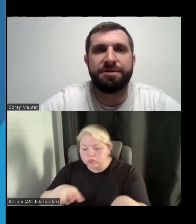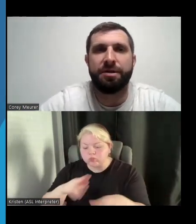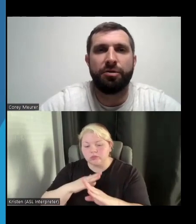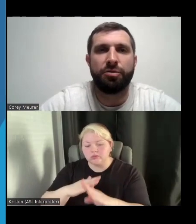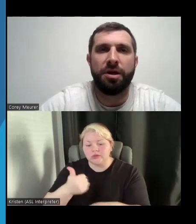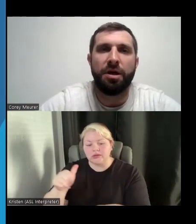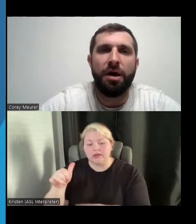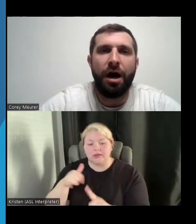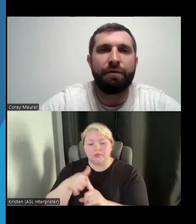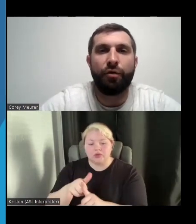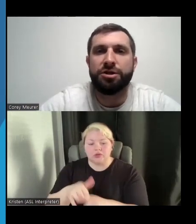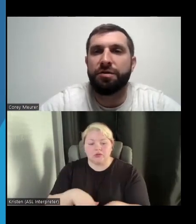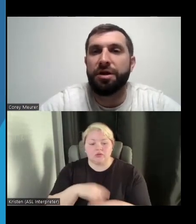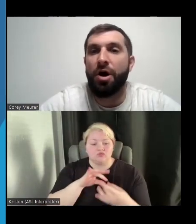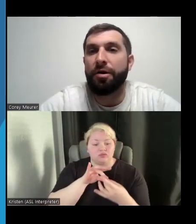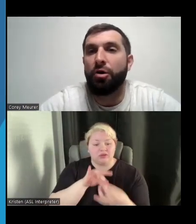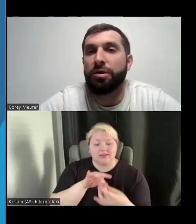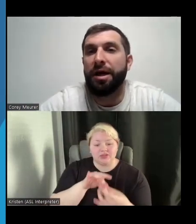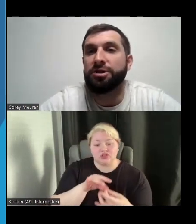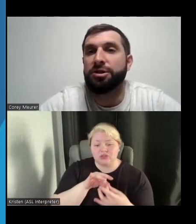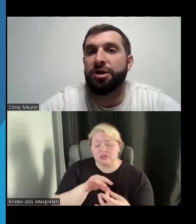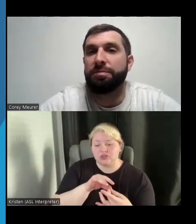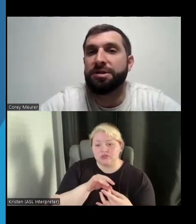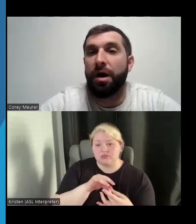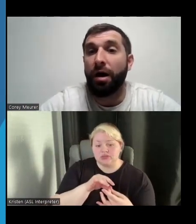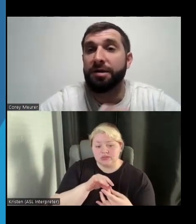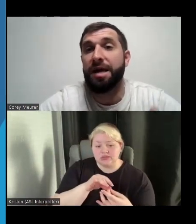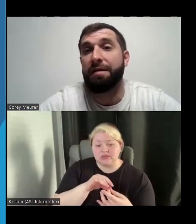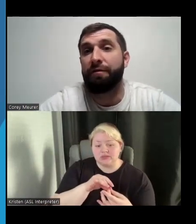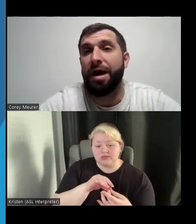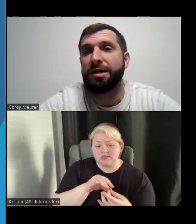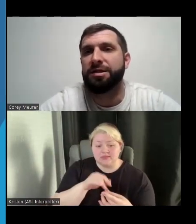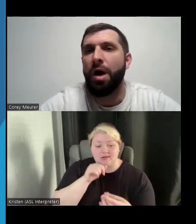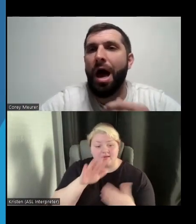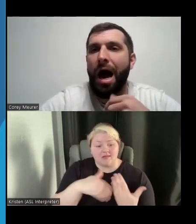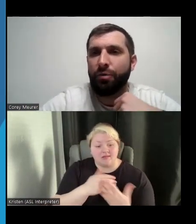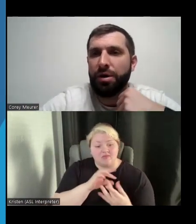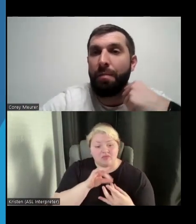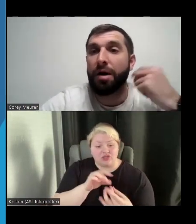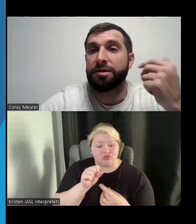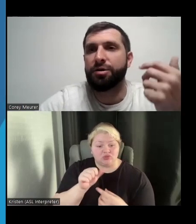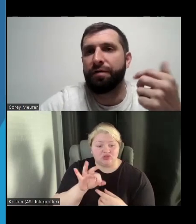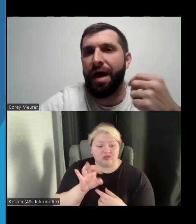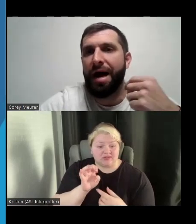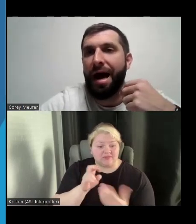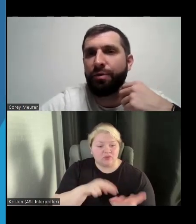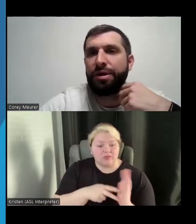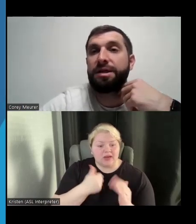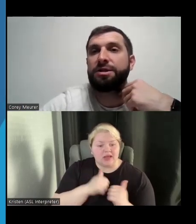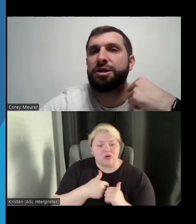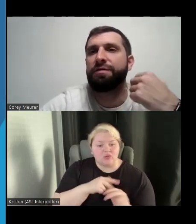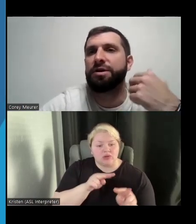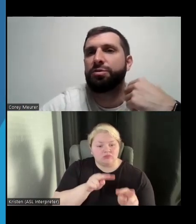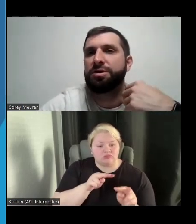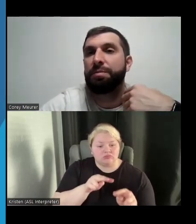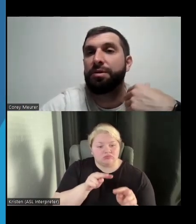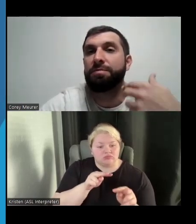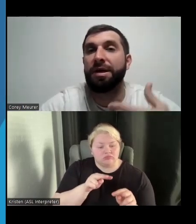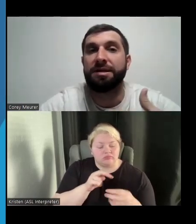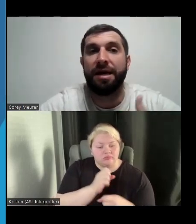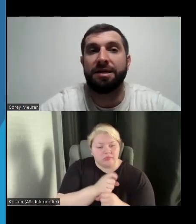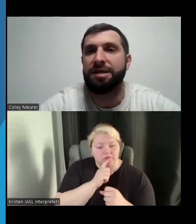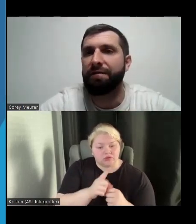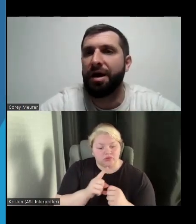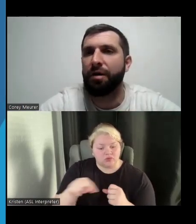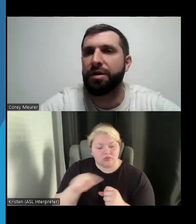Relationships, absolutely. Unfortunately, not all relationships are safe, right? So how do we monitor for that? How do we teach individuals to build